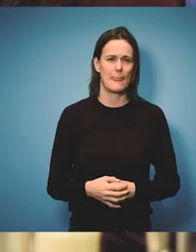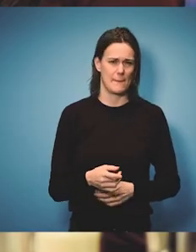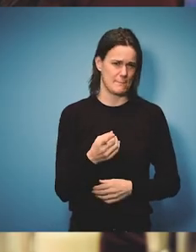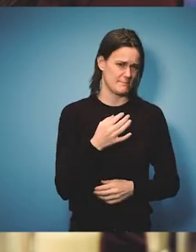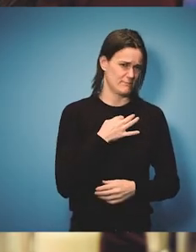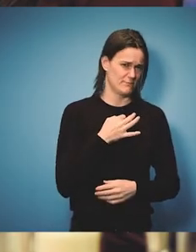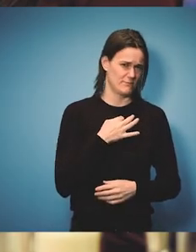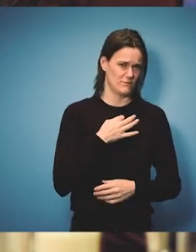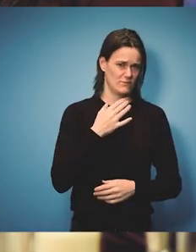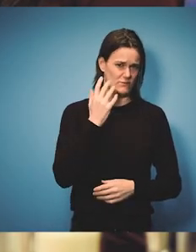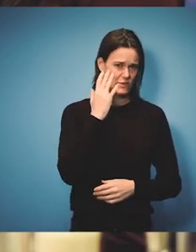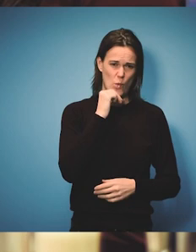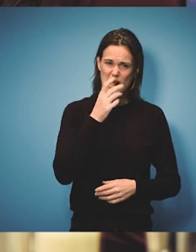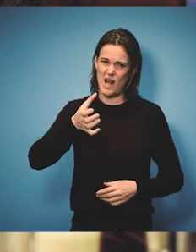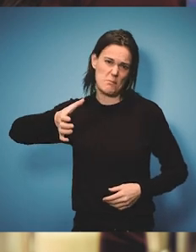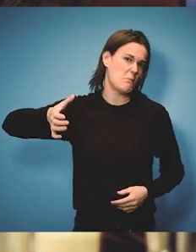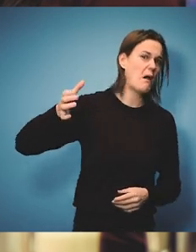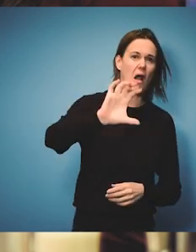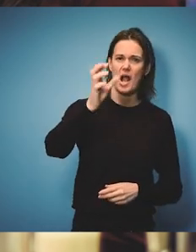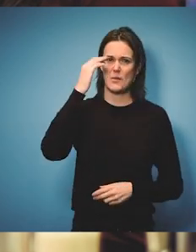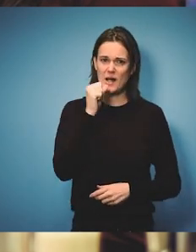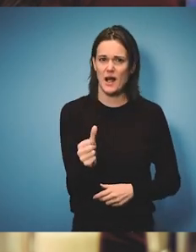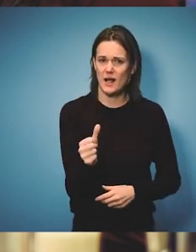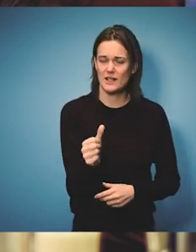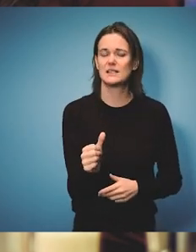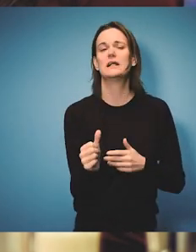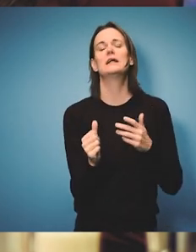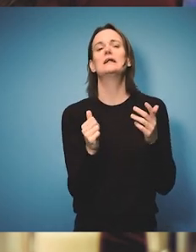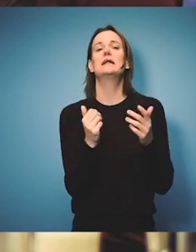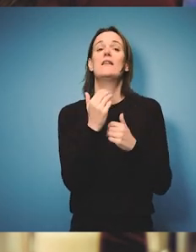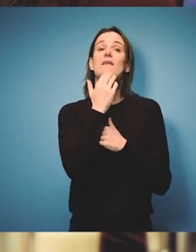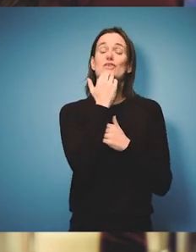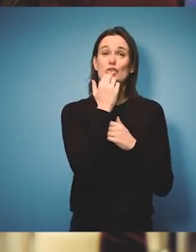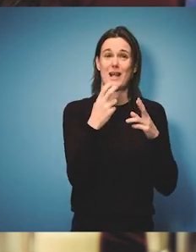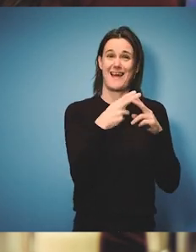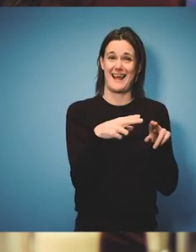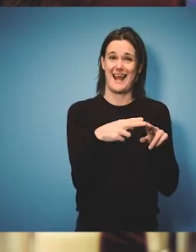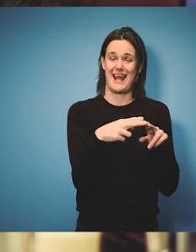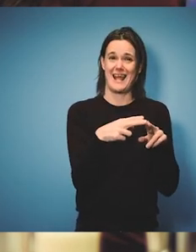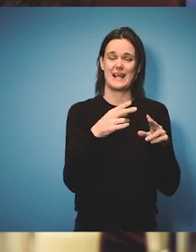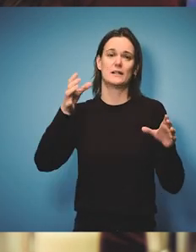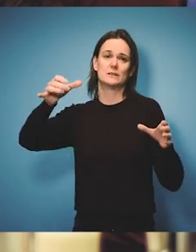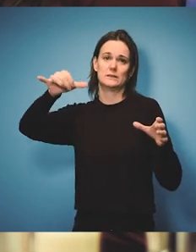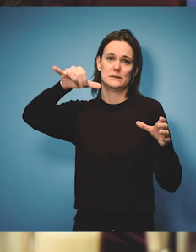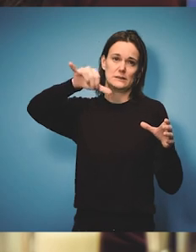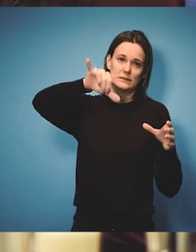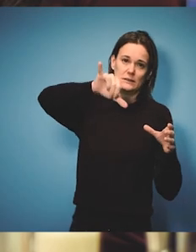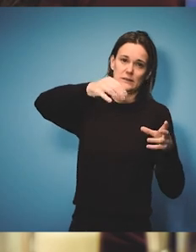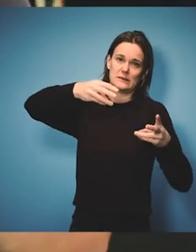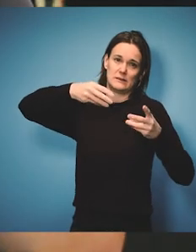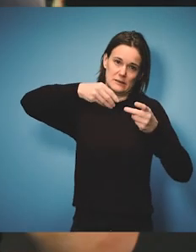Now you might be asking, why didn't you just put it all in at once? Because you really want the sugar and the egg yolk to really